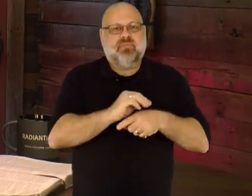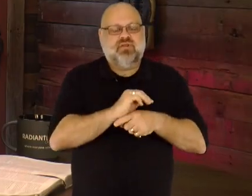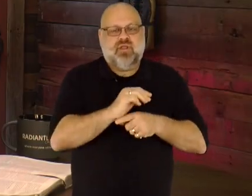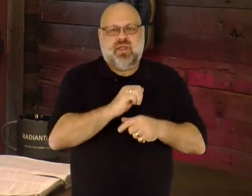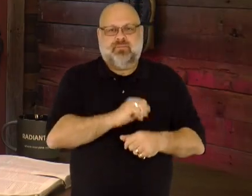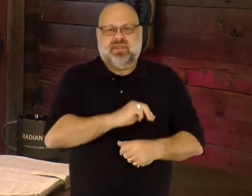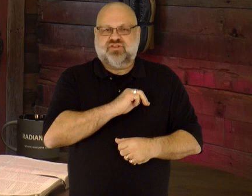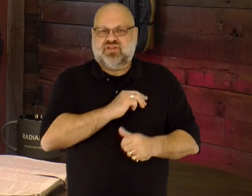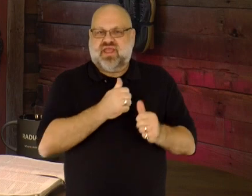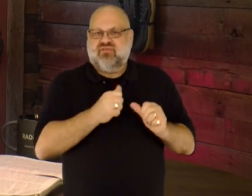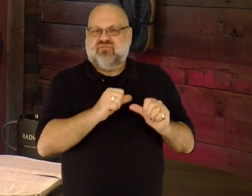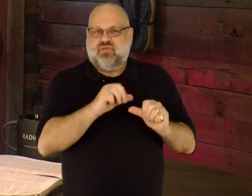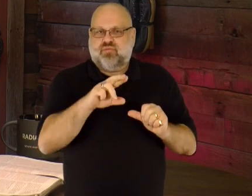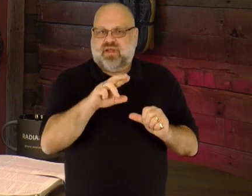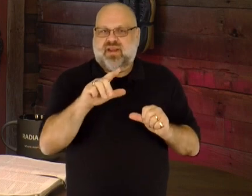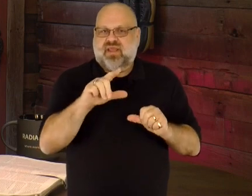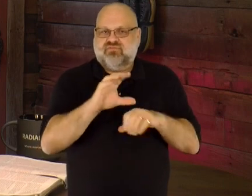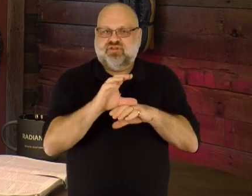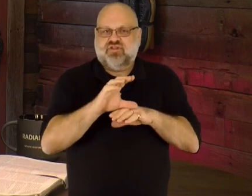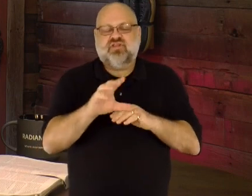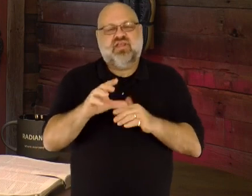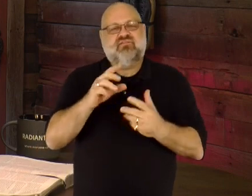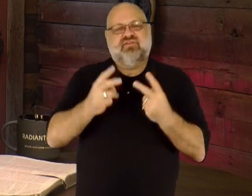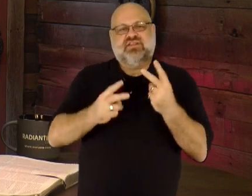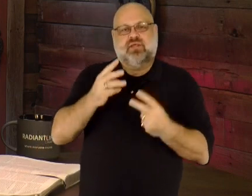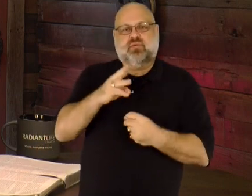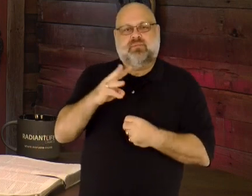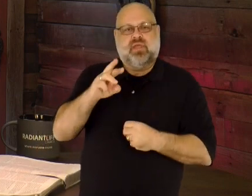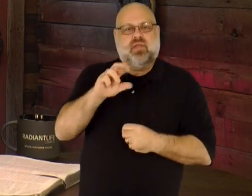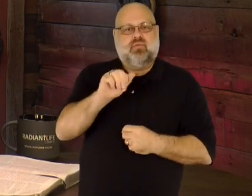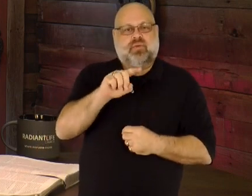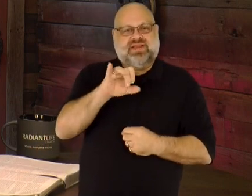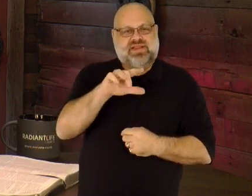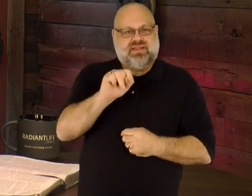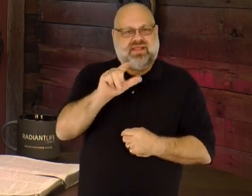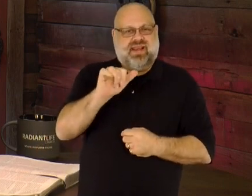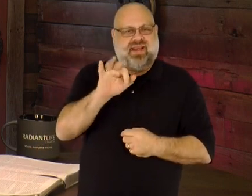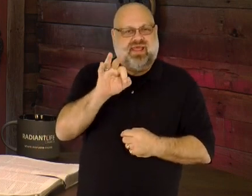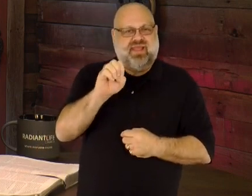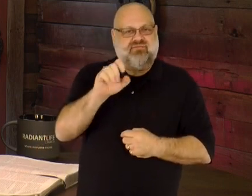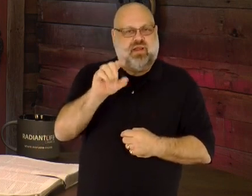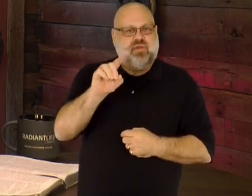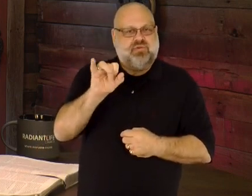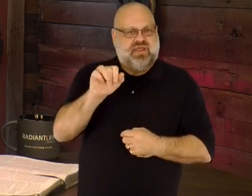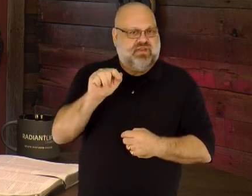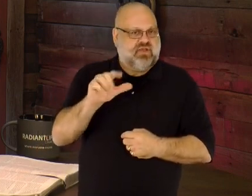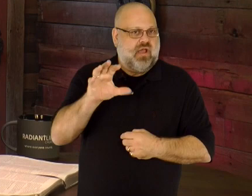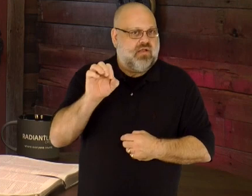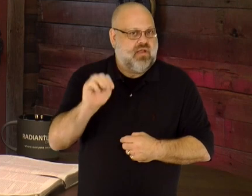support the ministries and missions efforts of Radiant Life Church, you can visit our website at